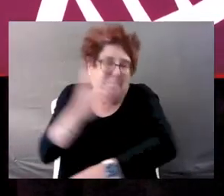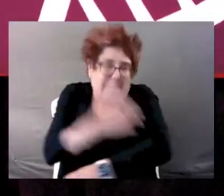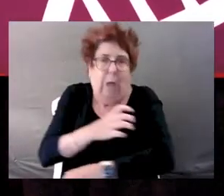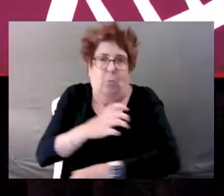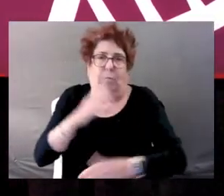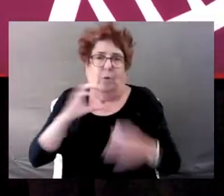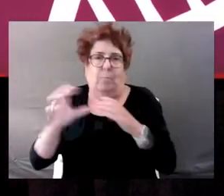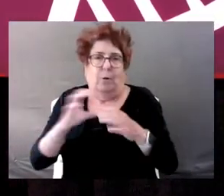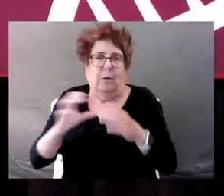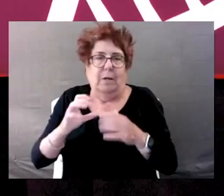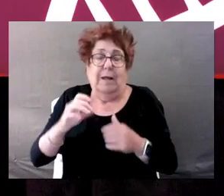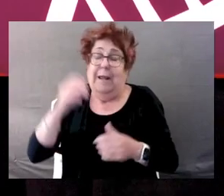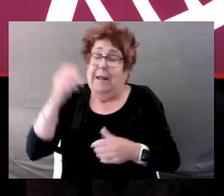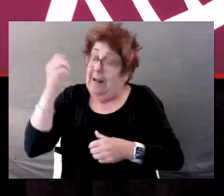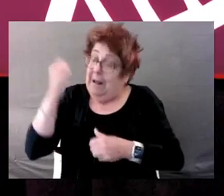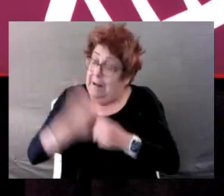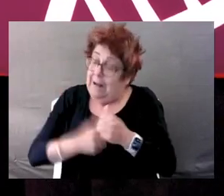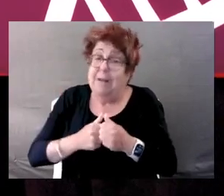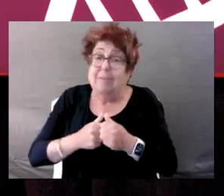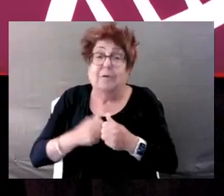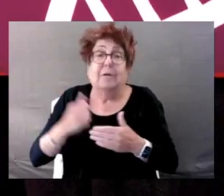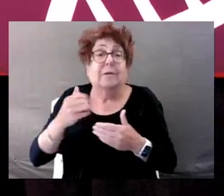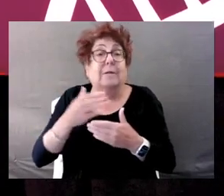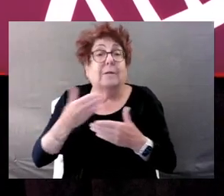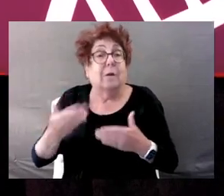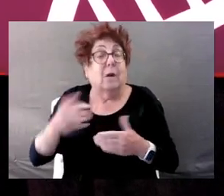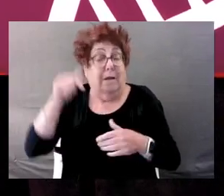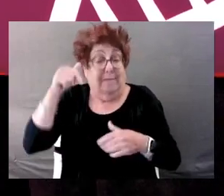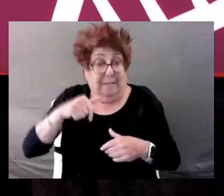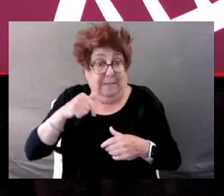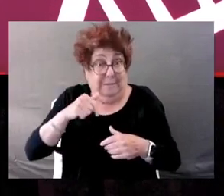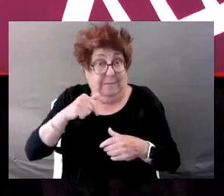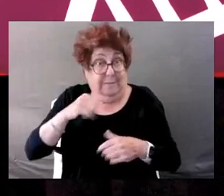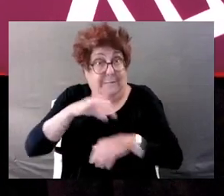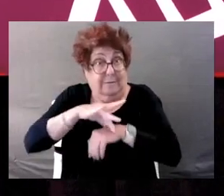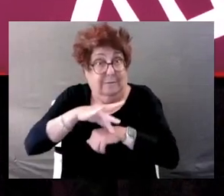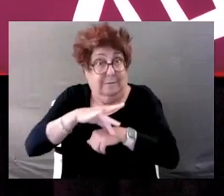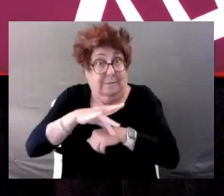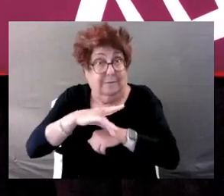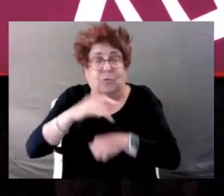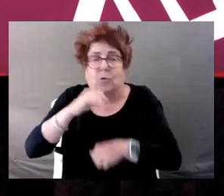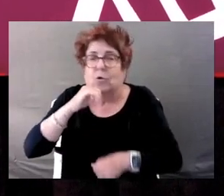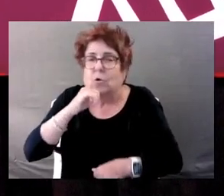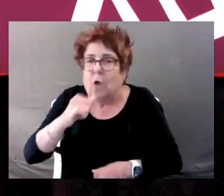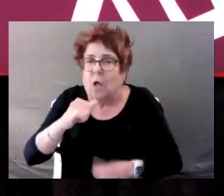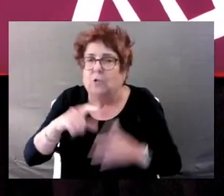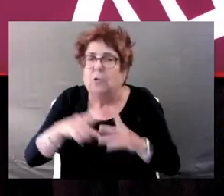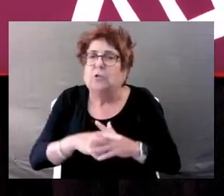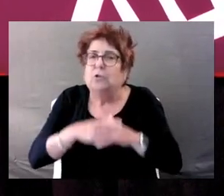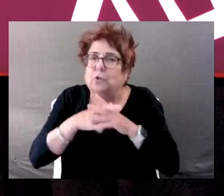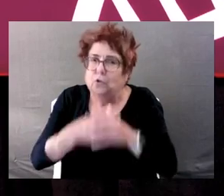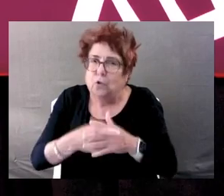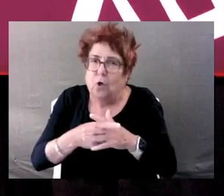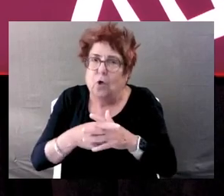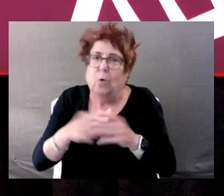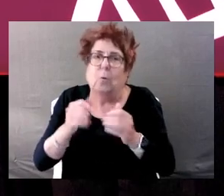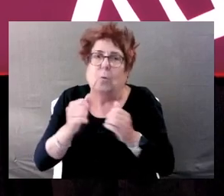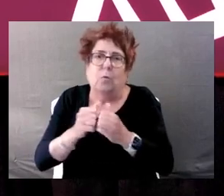existed on this planet that was not, did not start with words or with communications,